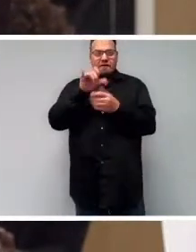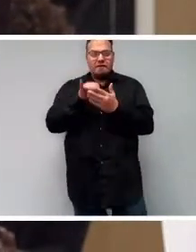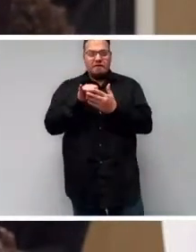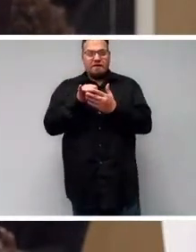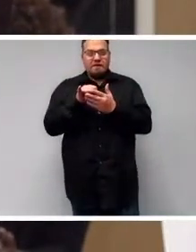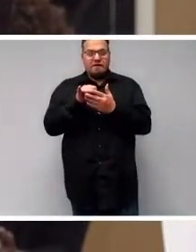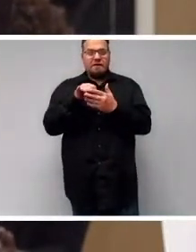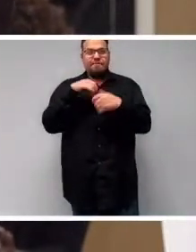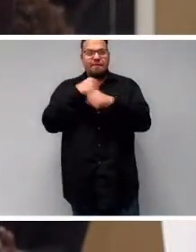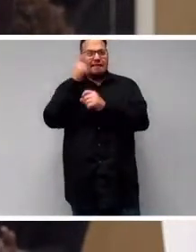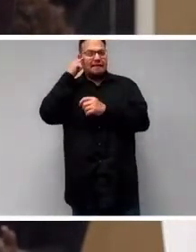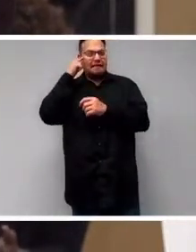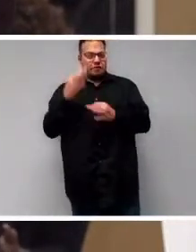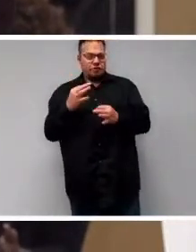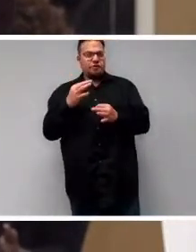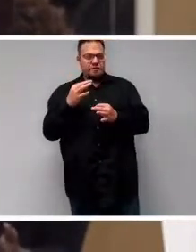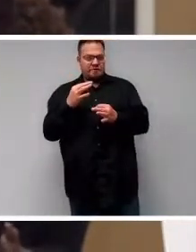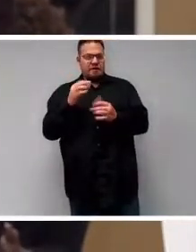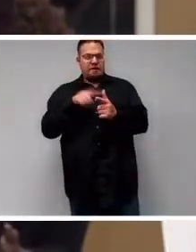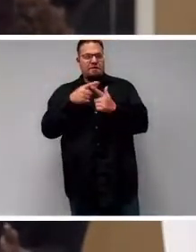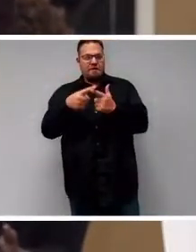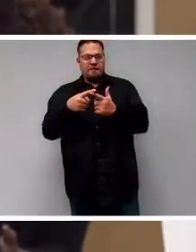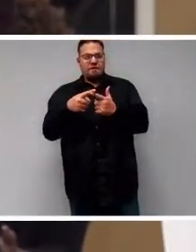the decision, and then